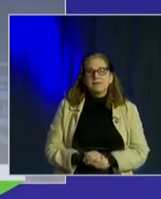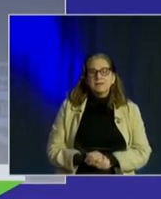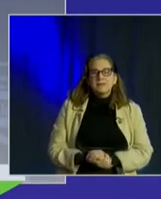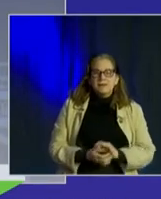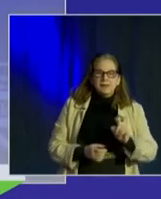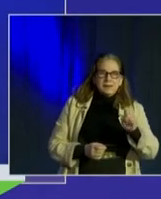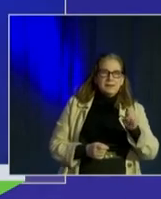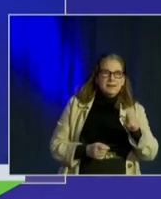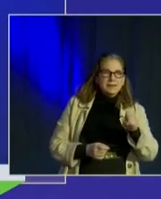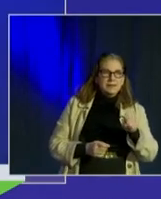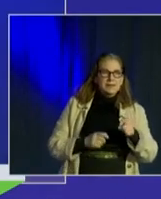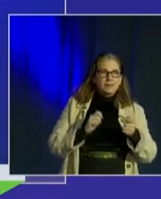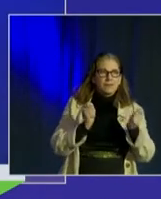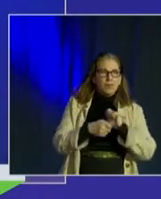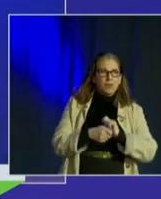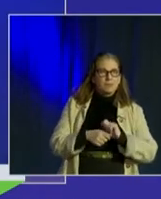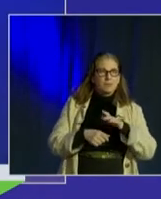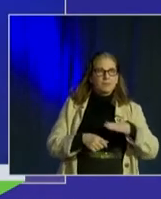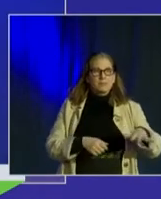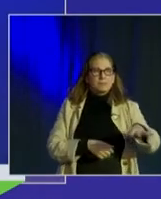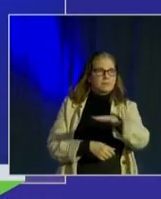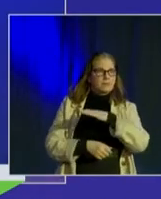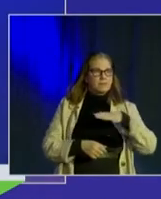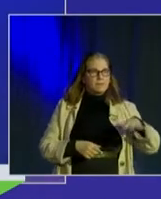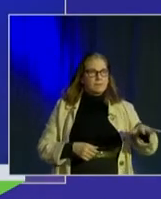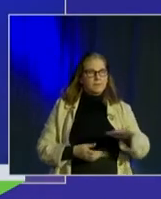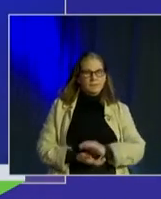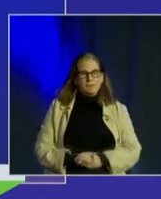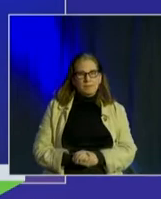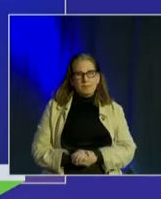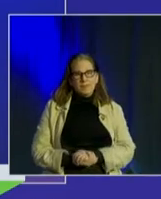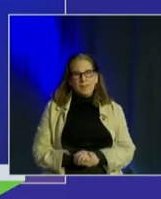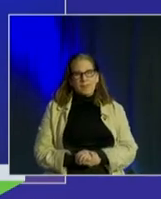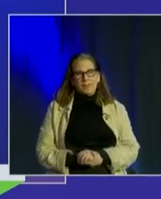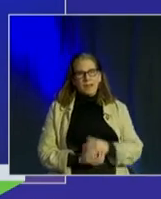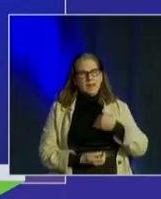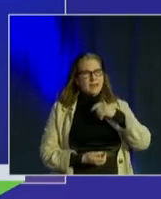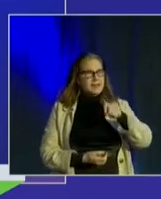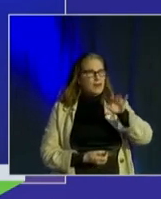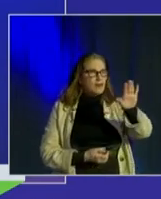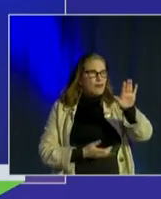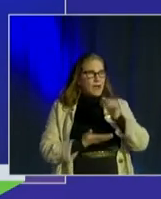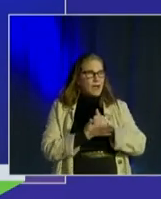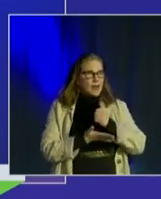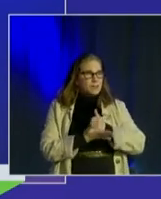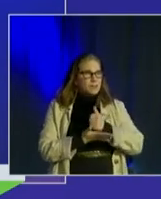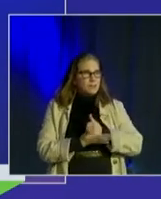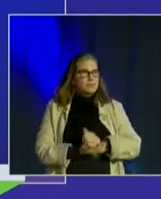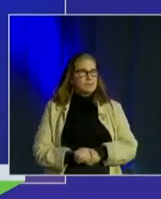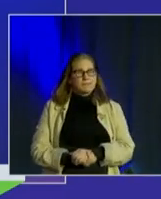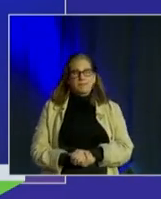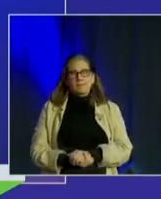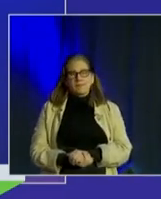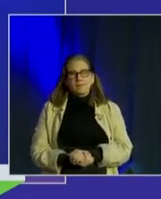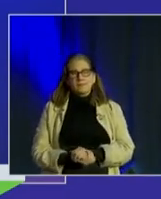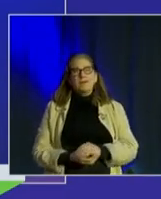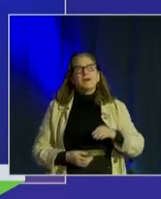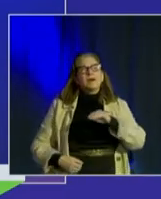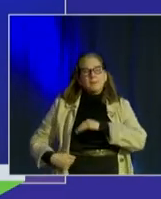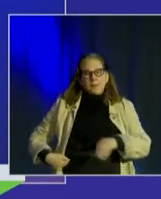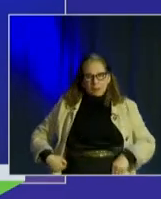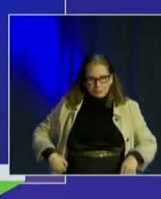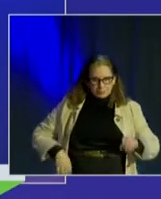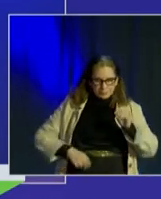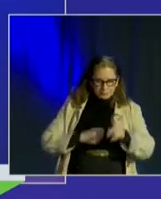Okay, Christy, thank you for that question. And I am sorry that you